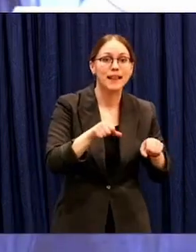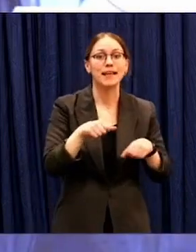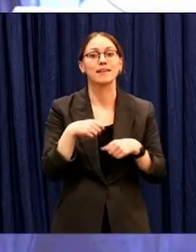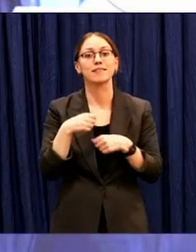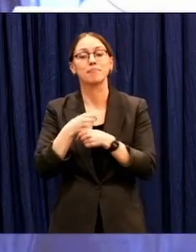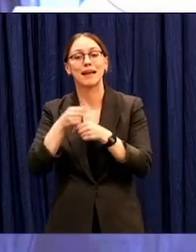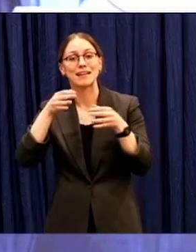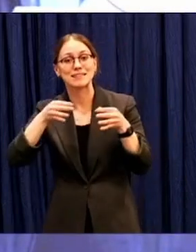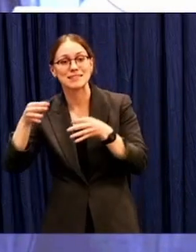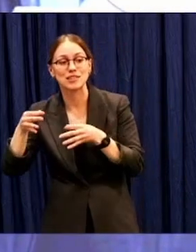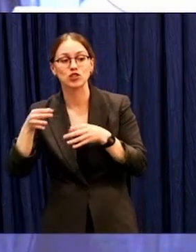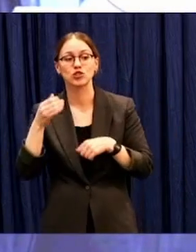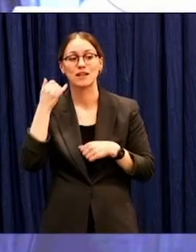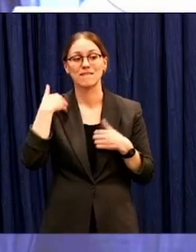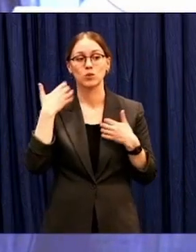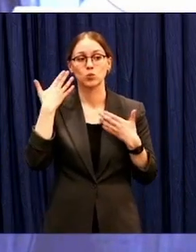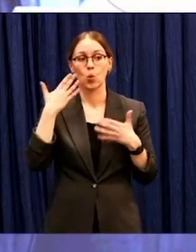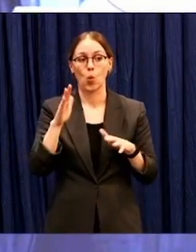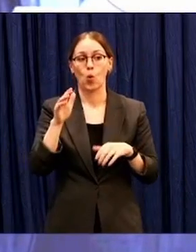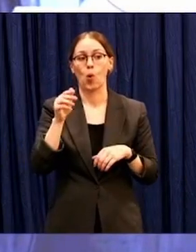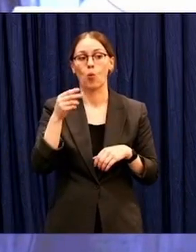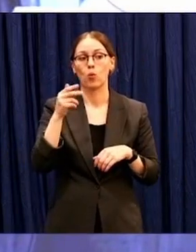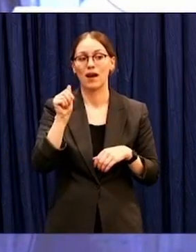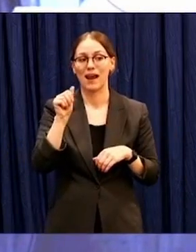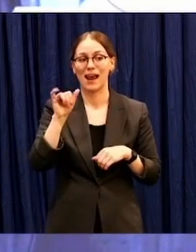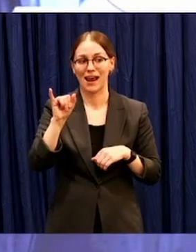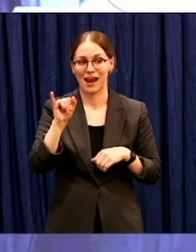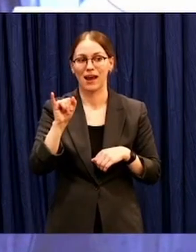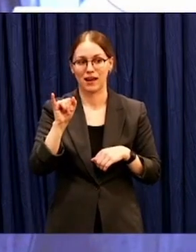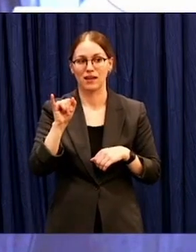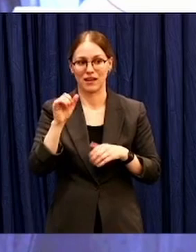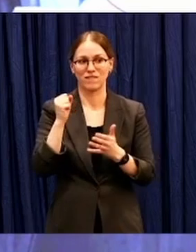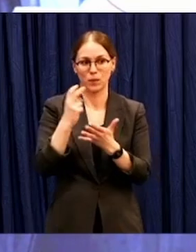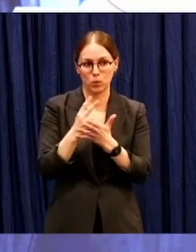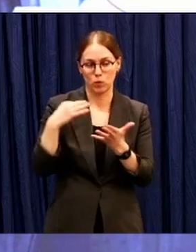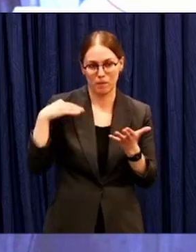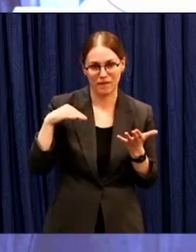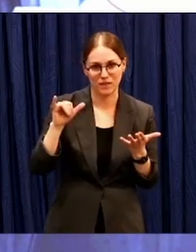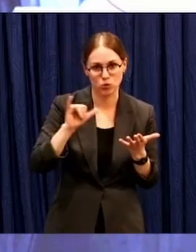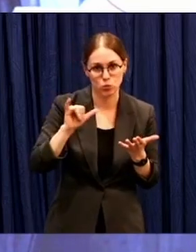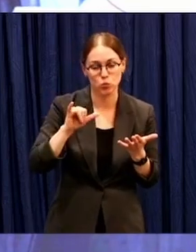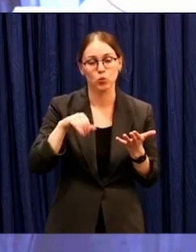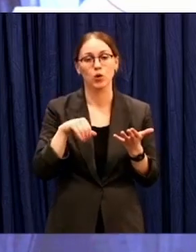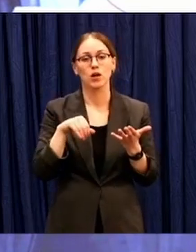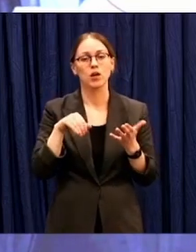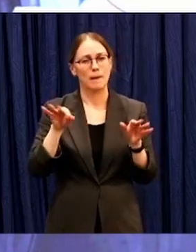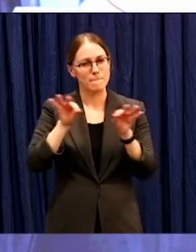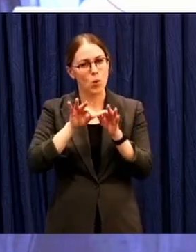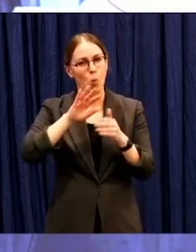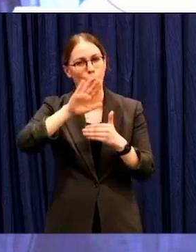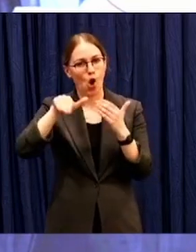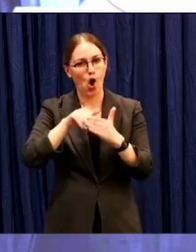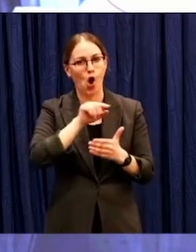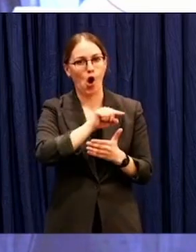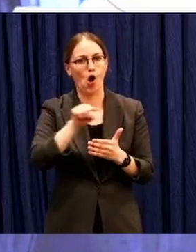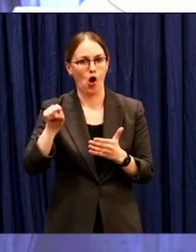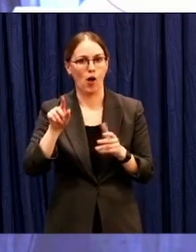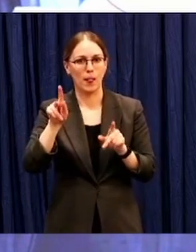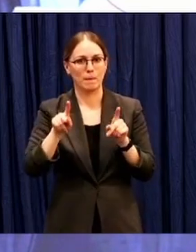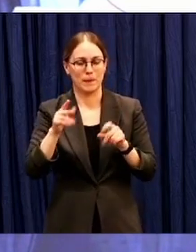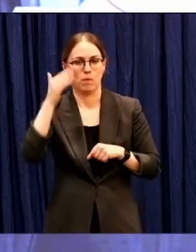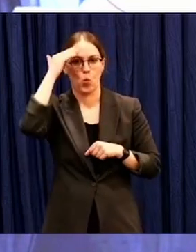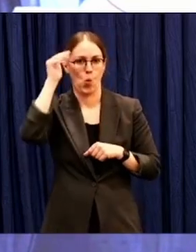know AI was used, you can't ask a human to look it over. So it's important that all parties know when AI is in